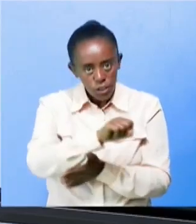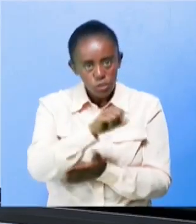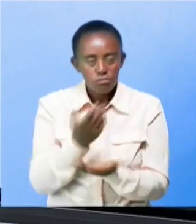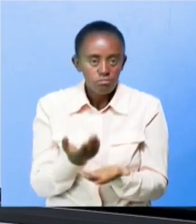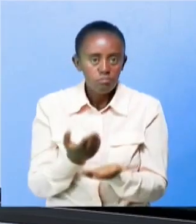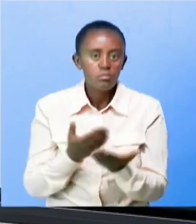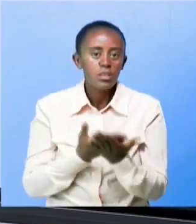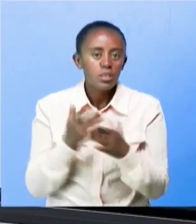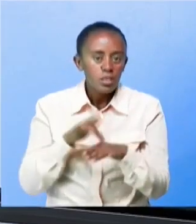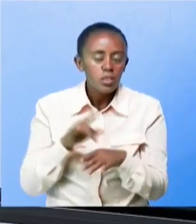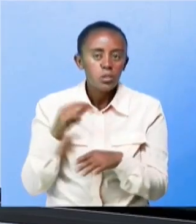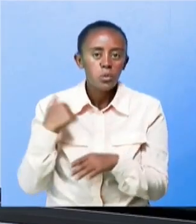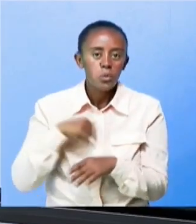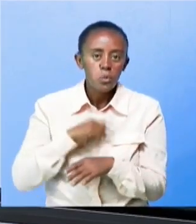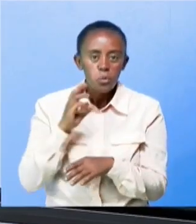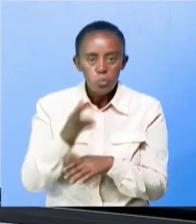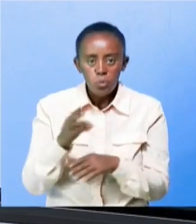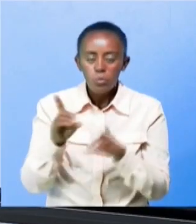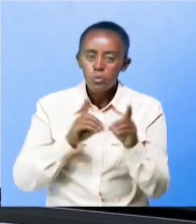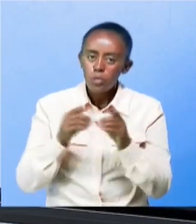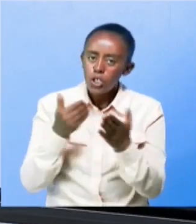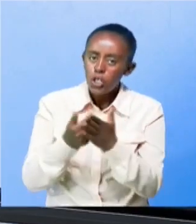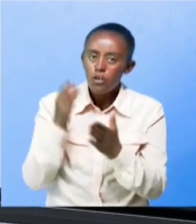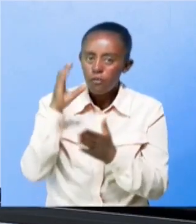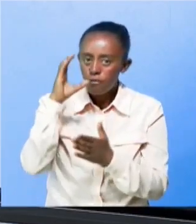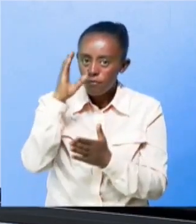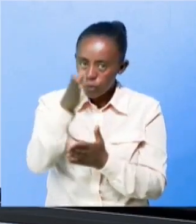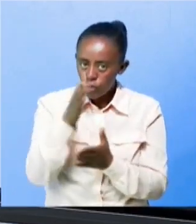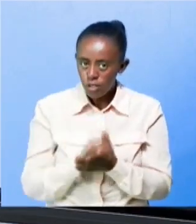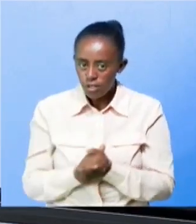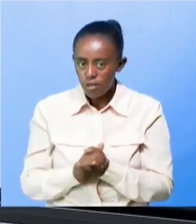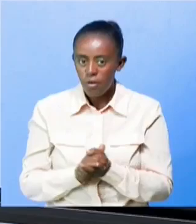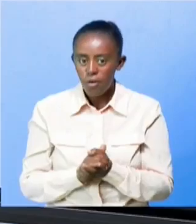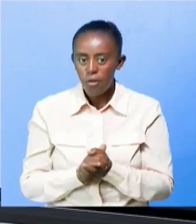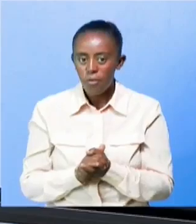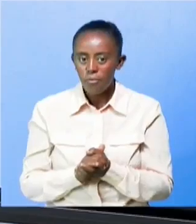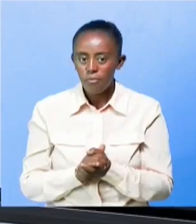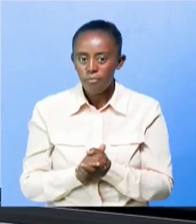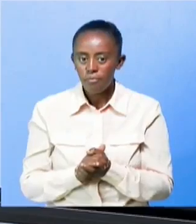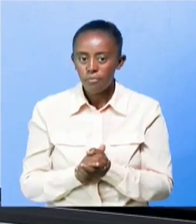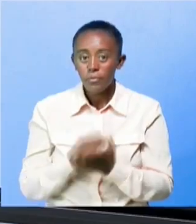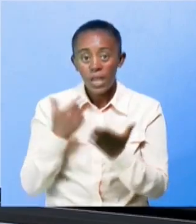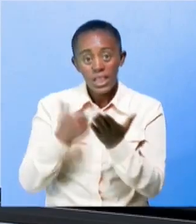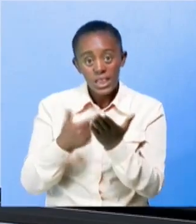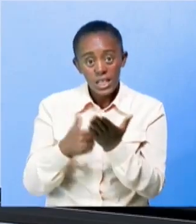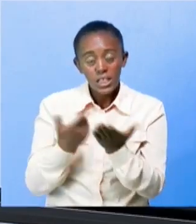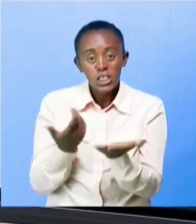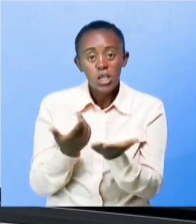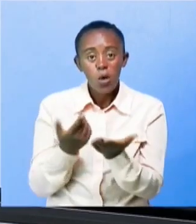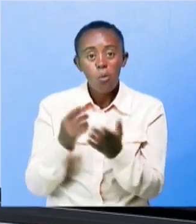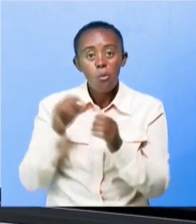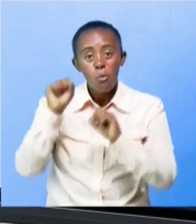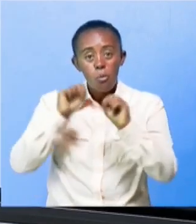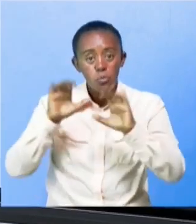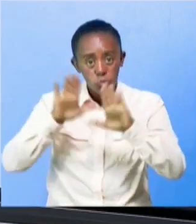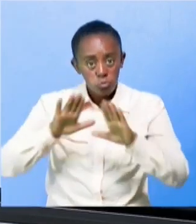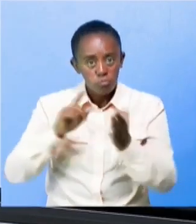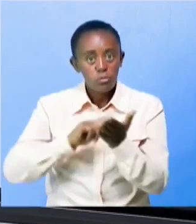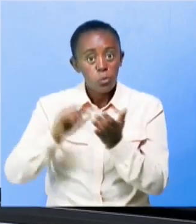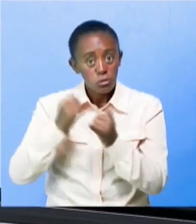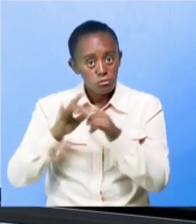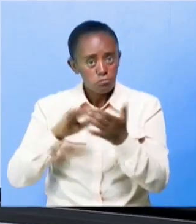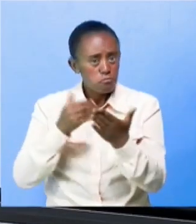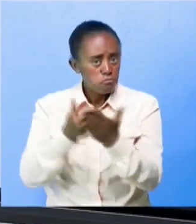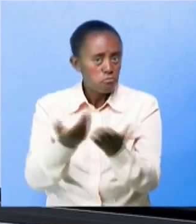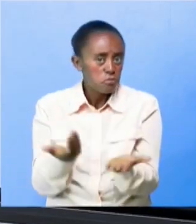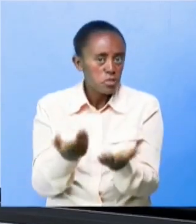things that we will do in the near future. This weekend is very near, so she will visit